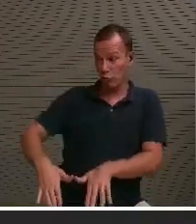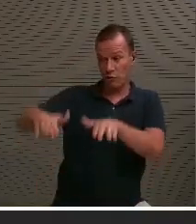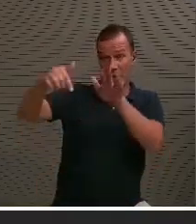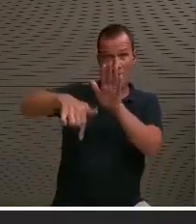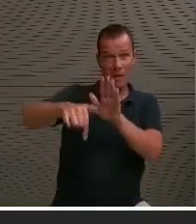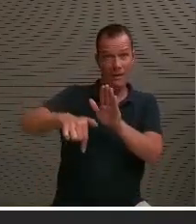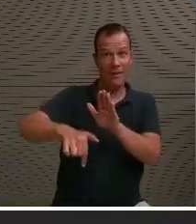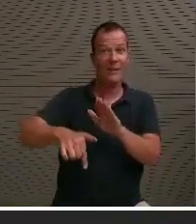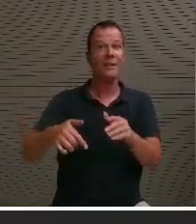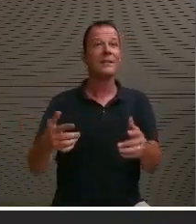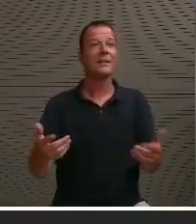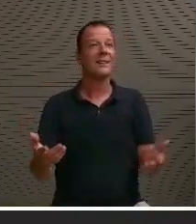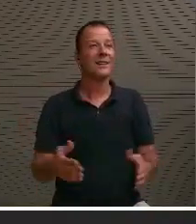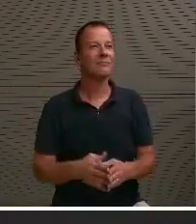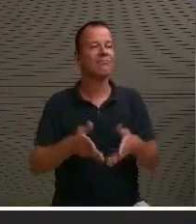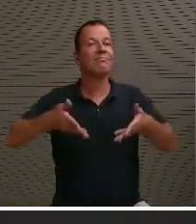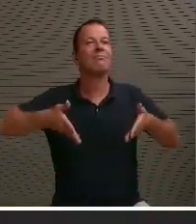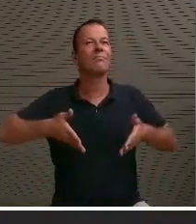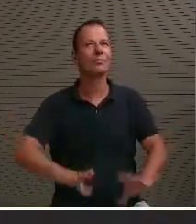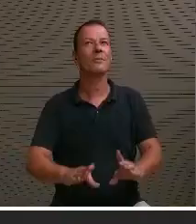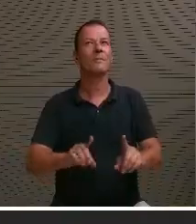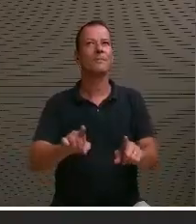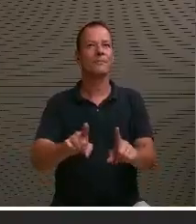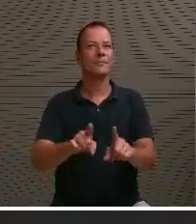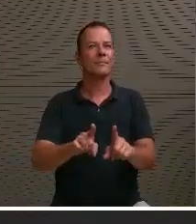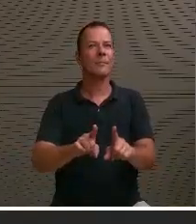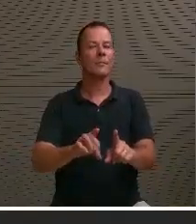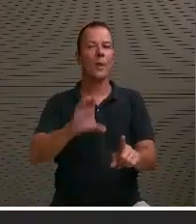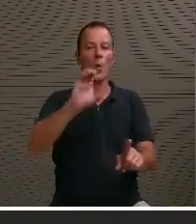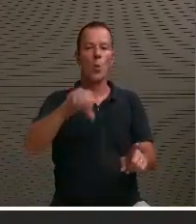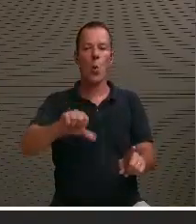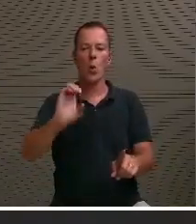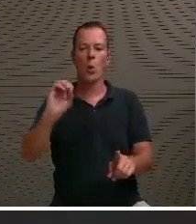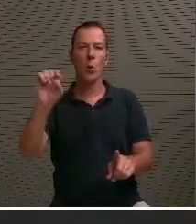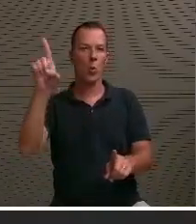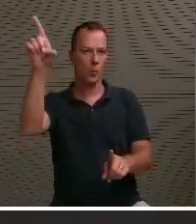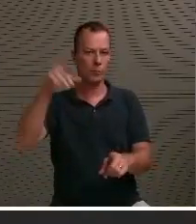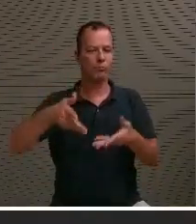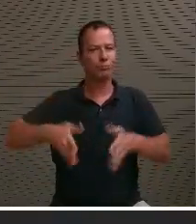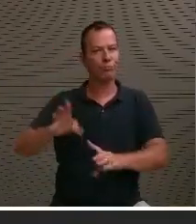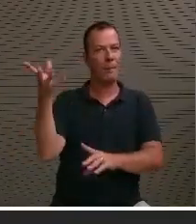DRC. I will talk to you about DRC. It's the Democratic Republic of Congo.